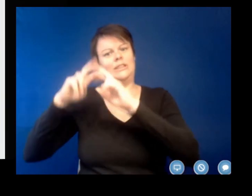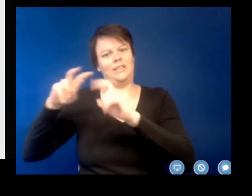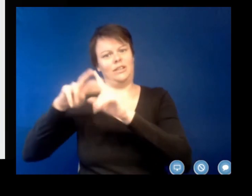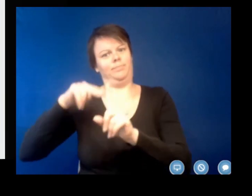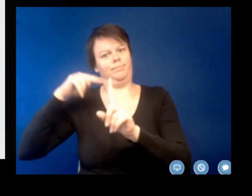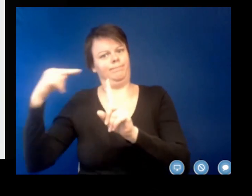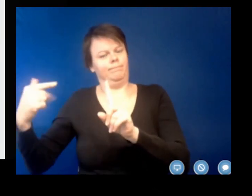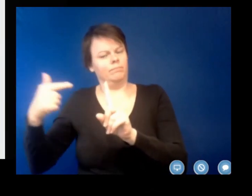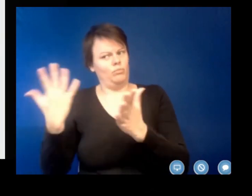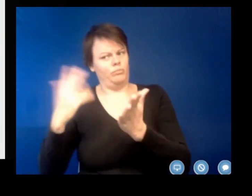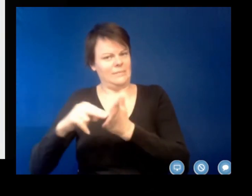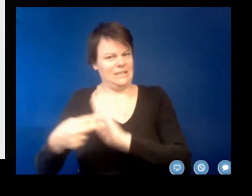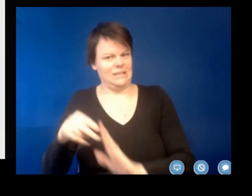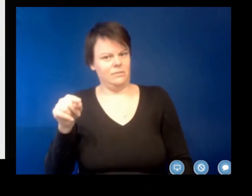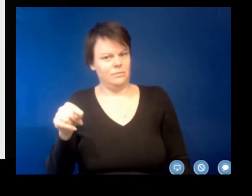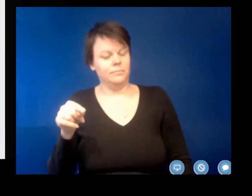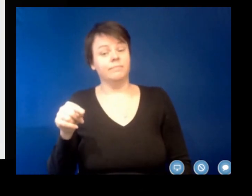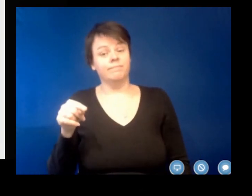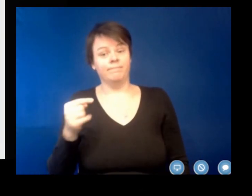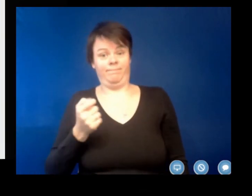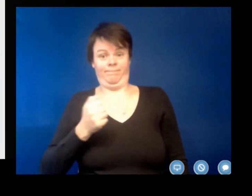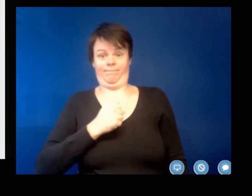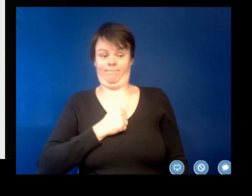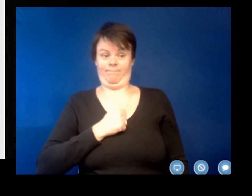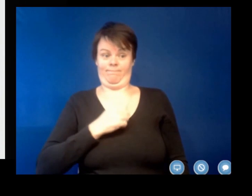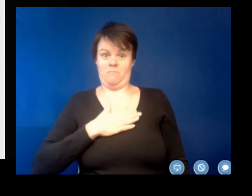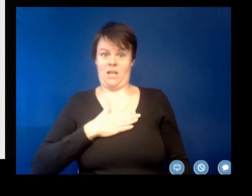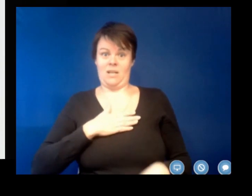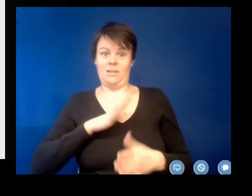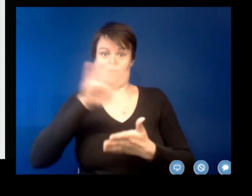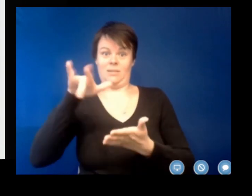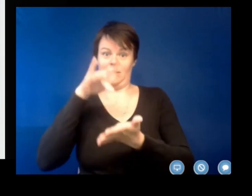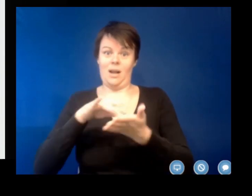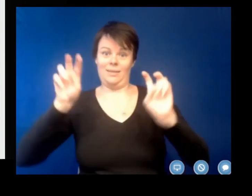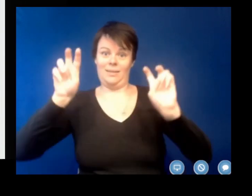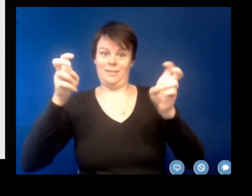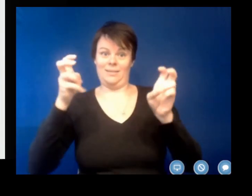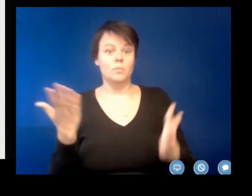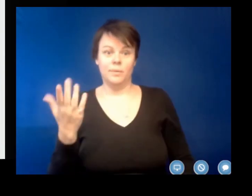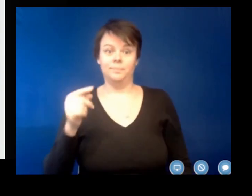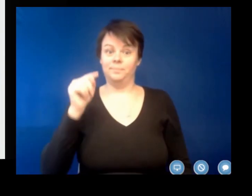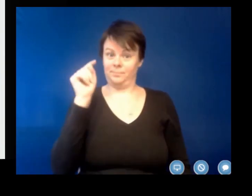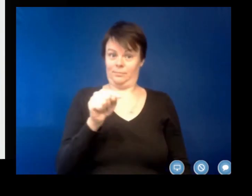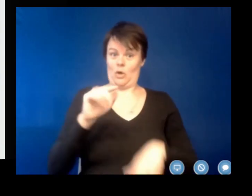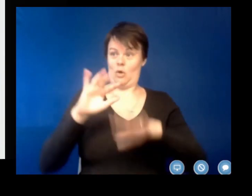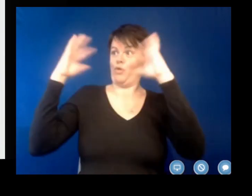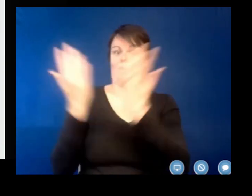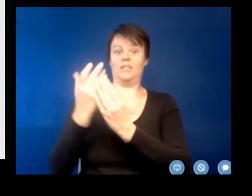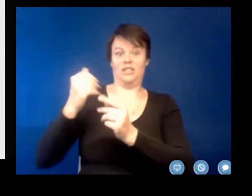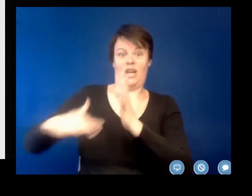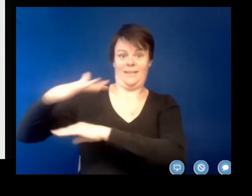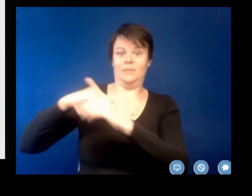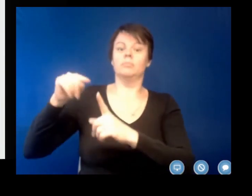our findings are in coherence with other studies which has a more limited sample than we had, so Asban